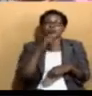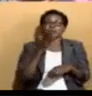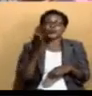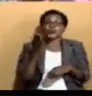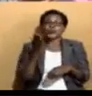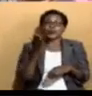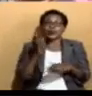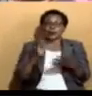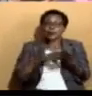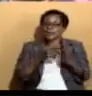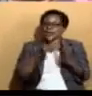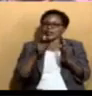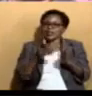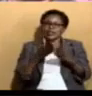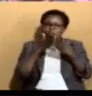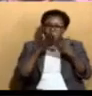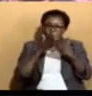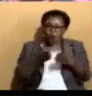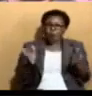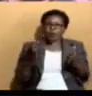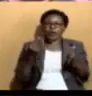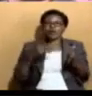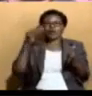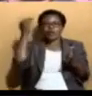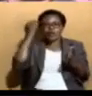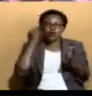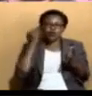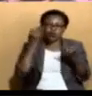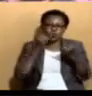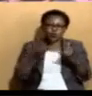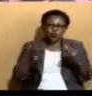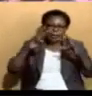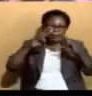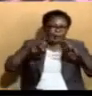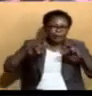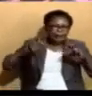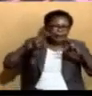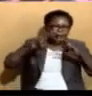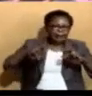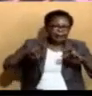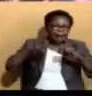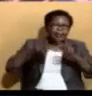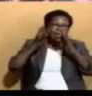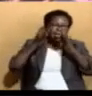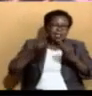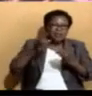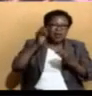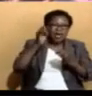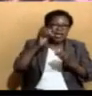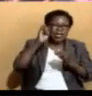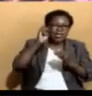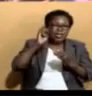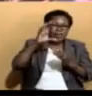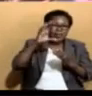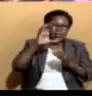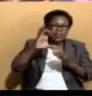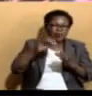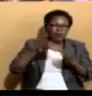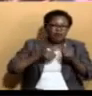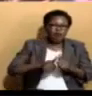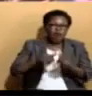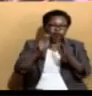was not open to the court to find that IEBC was acting